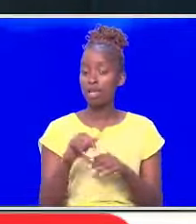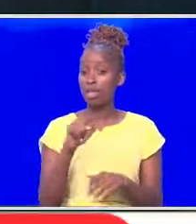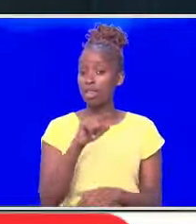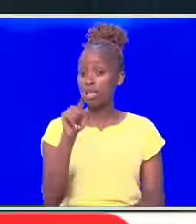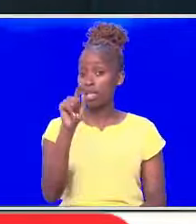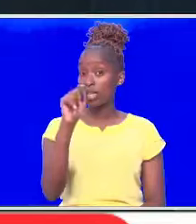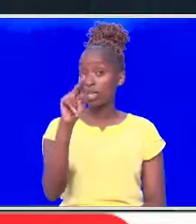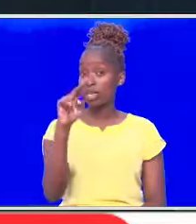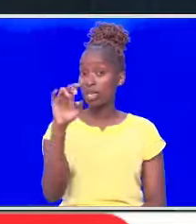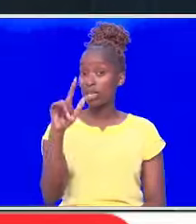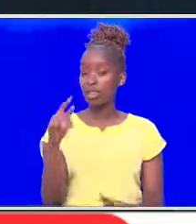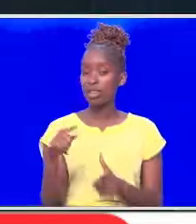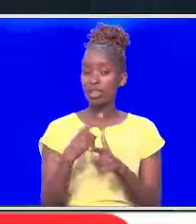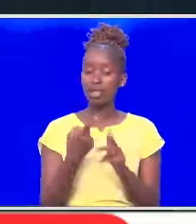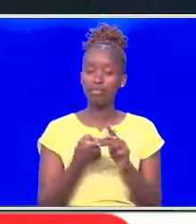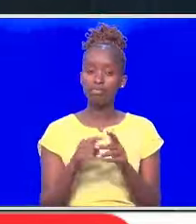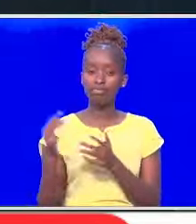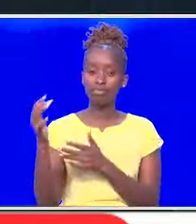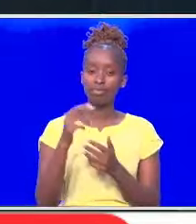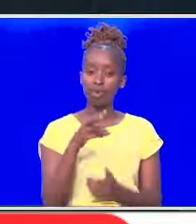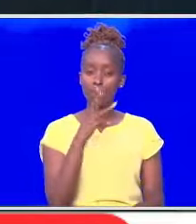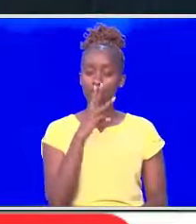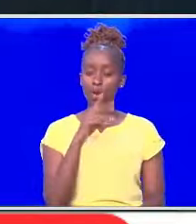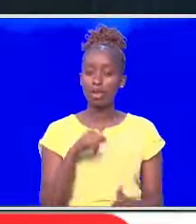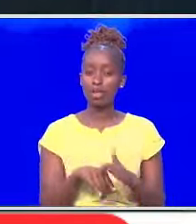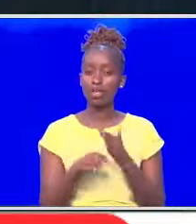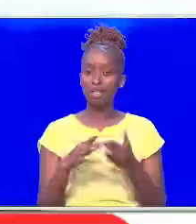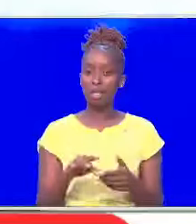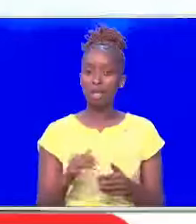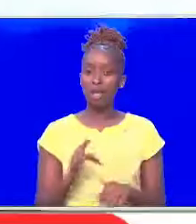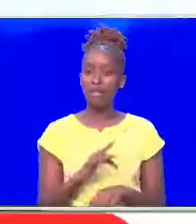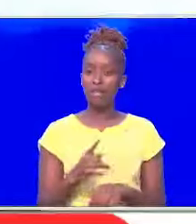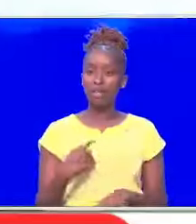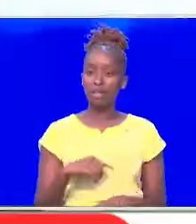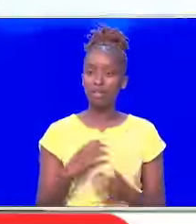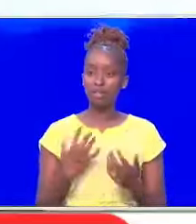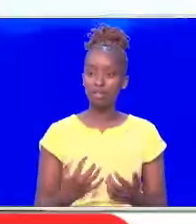ndio zinakuja kutoa hiyo maji, inaingia huku ndio inakuwa inatu affect.